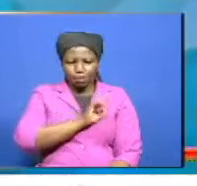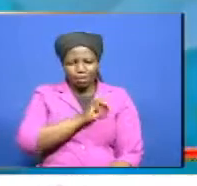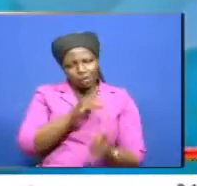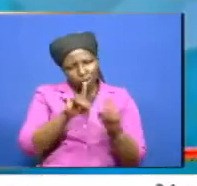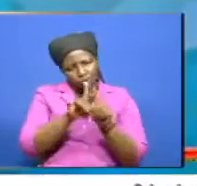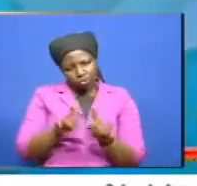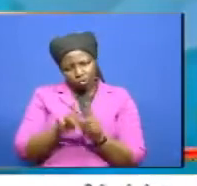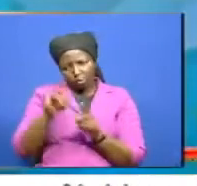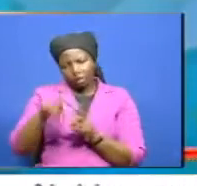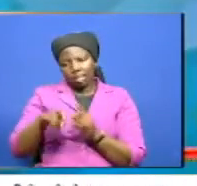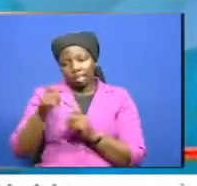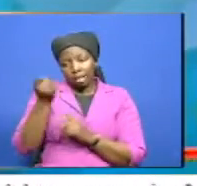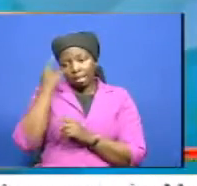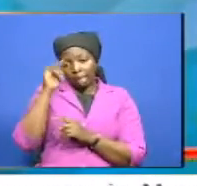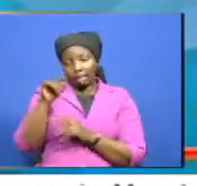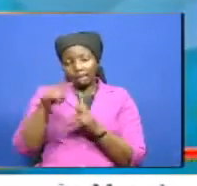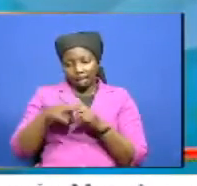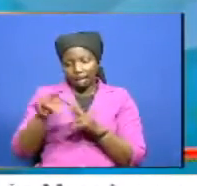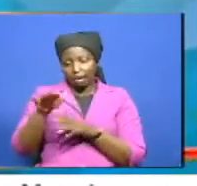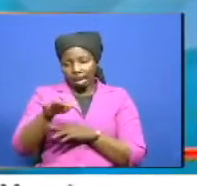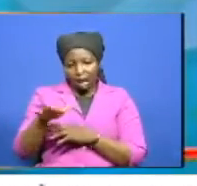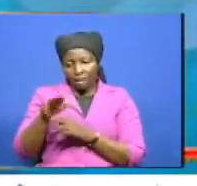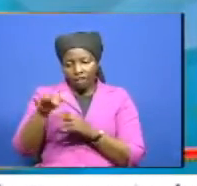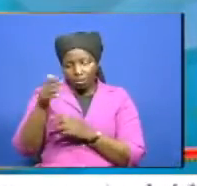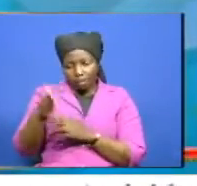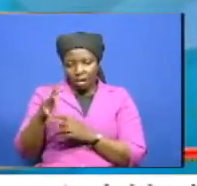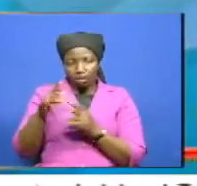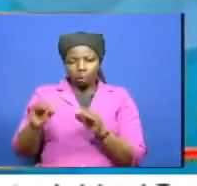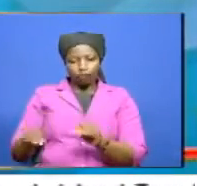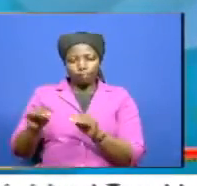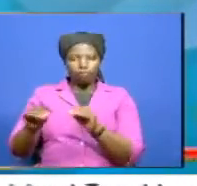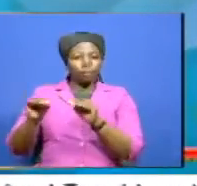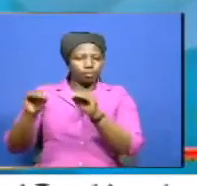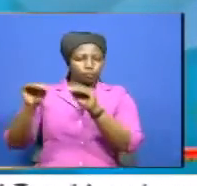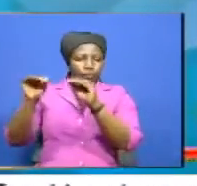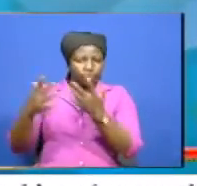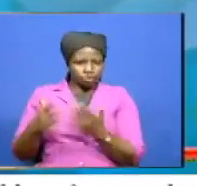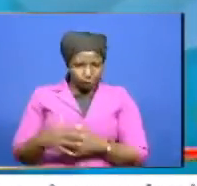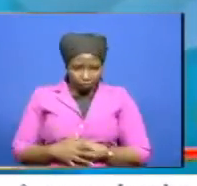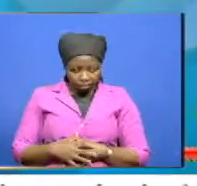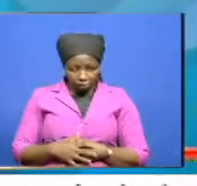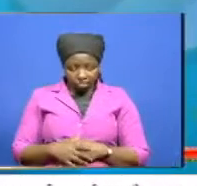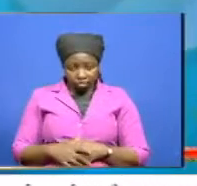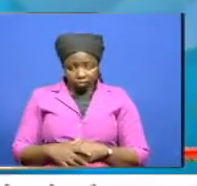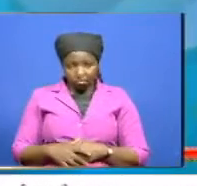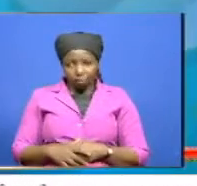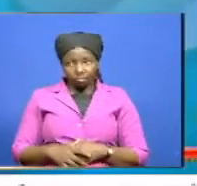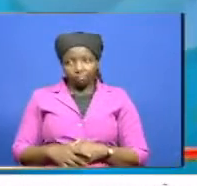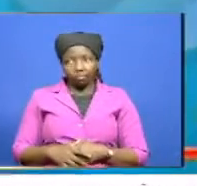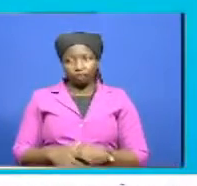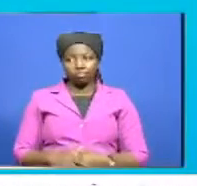this is the starting point, and from there we pick up the learnings and we move, as you'll rightfully mention, following the next weekend.